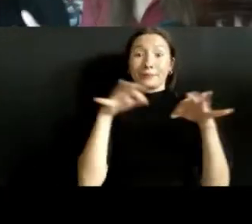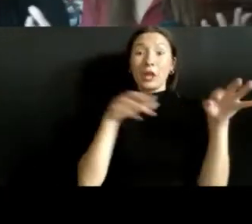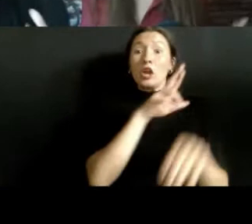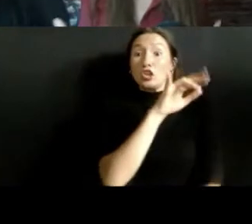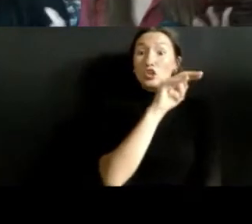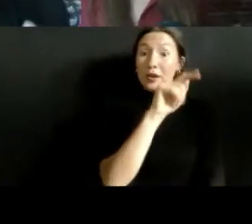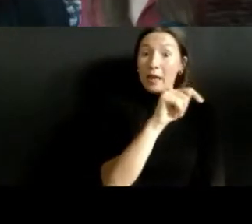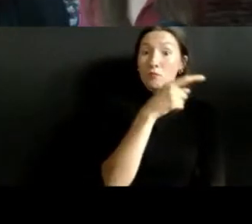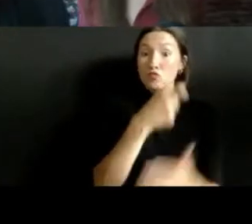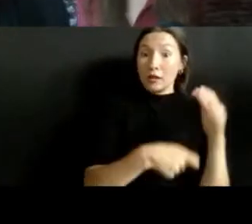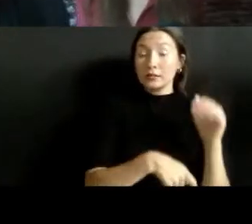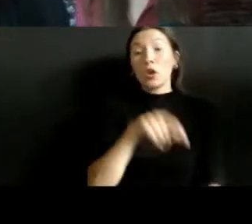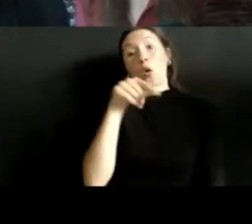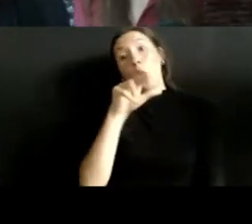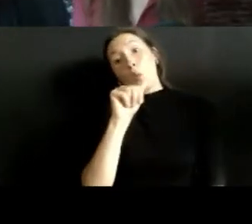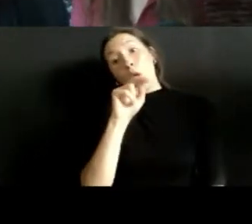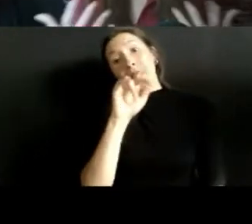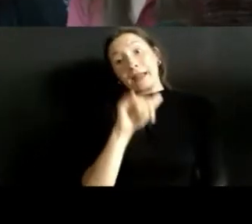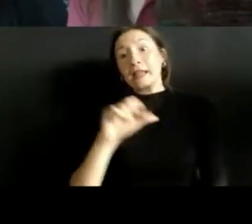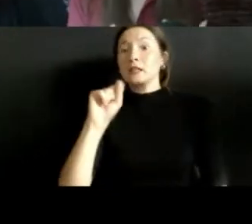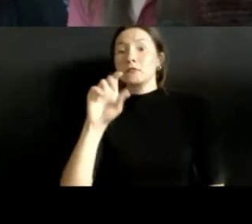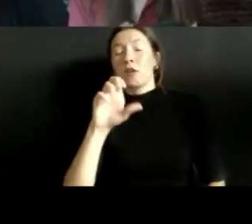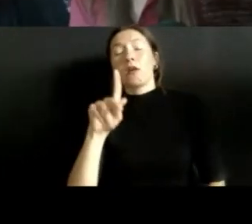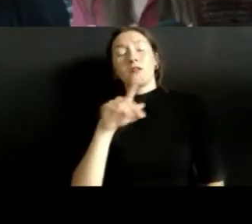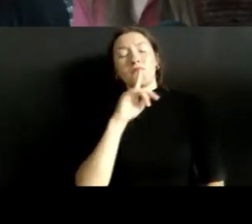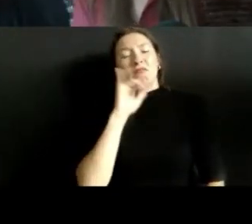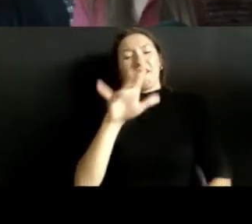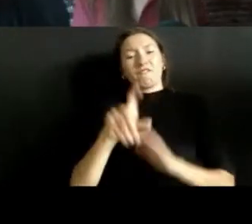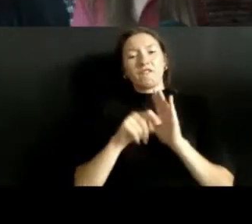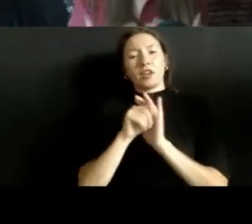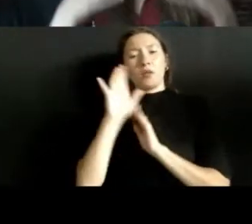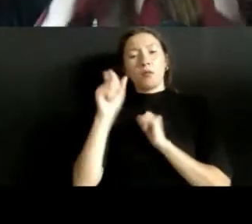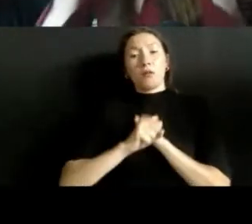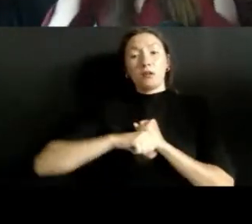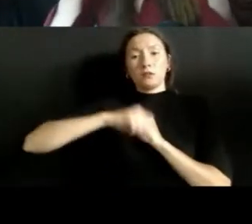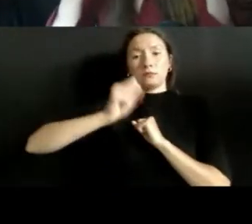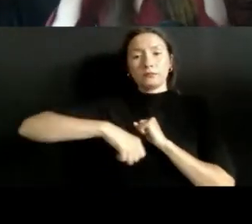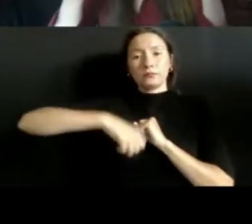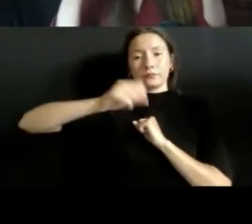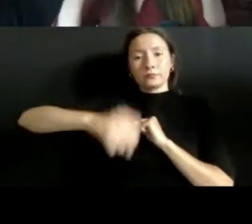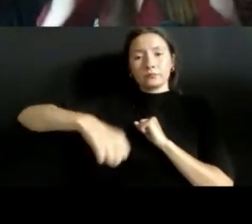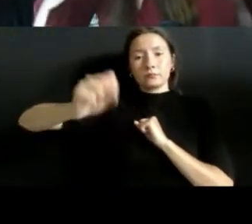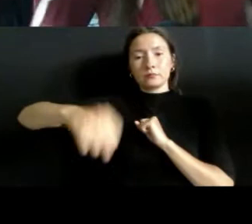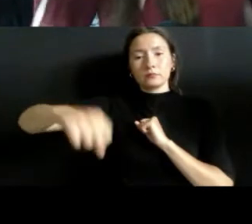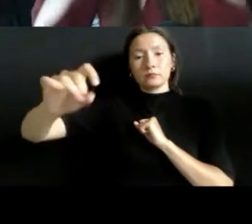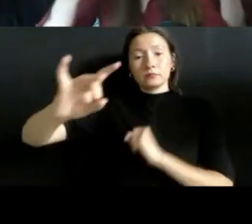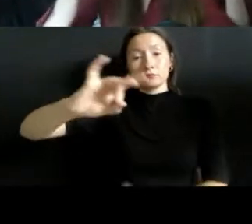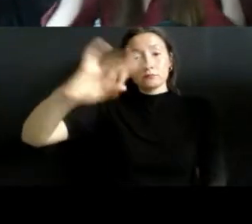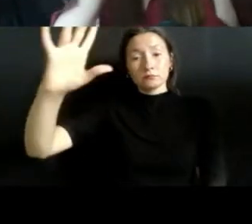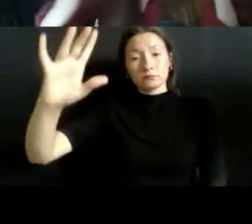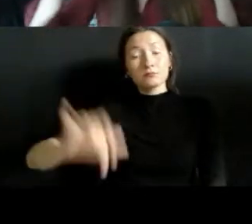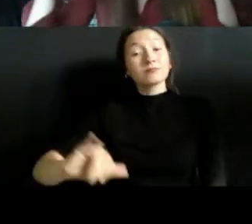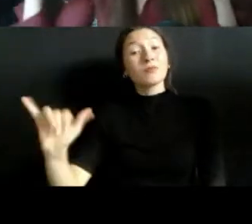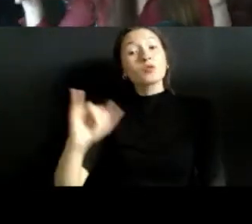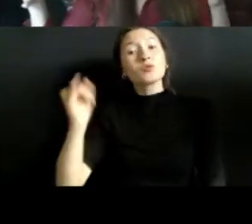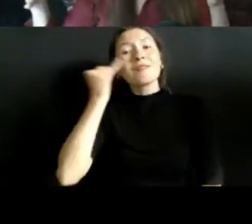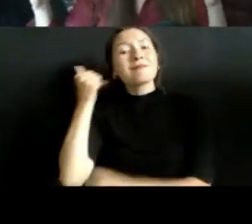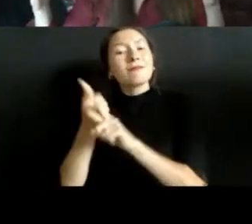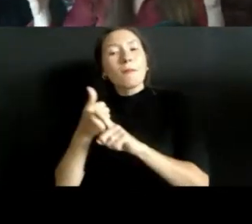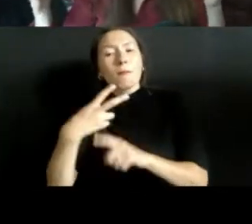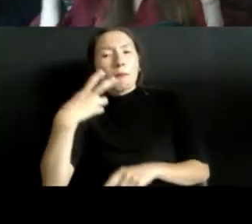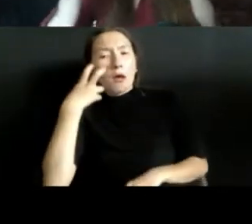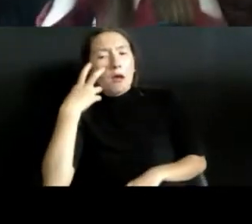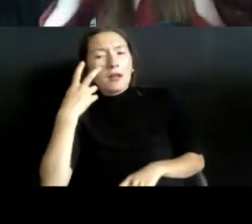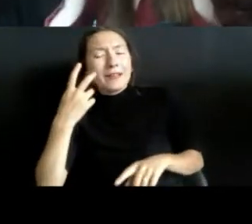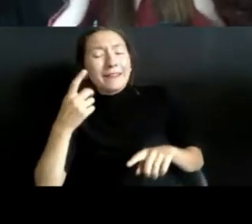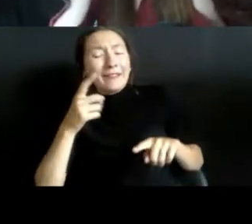for everybody. And for someone who couldn't see, their cognitive load, they're trying to process all of those columns, and I